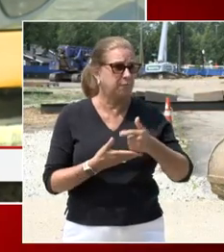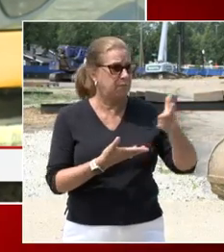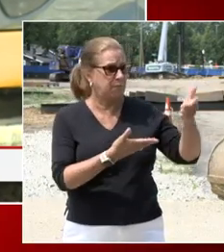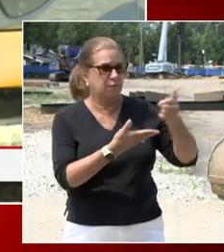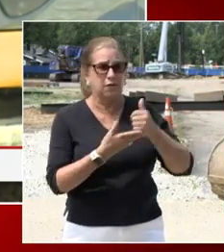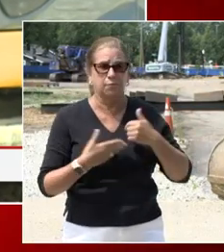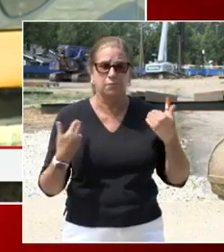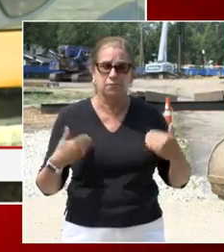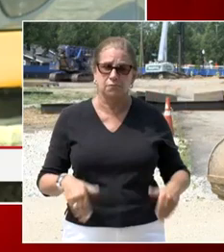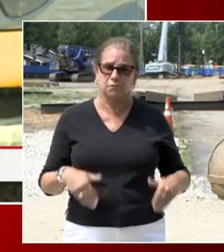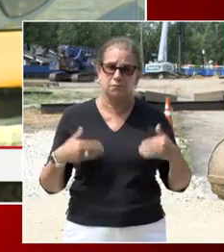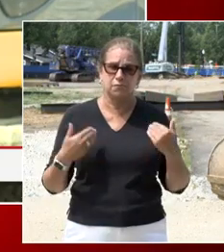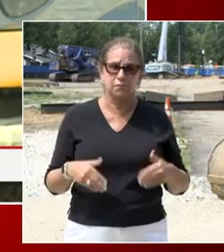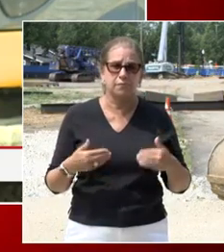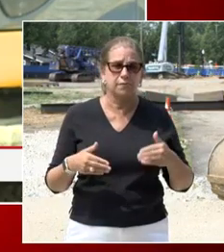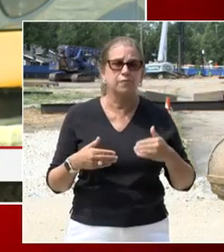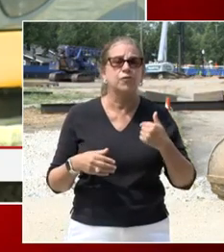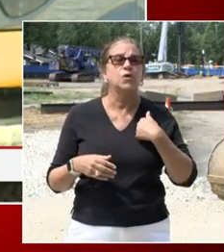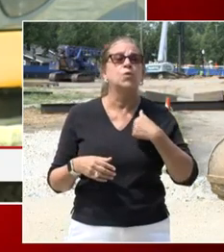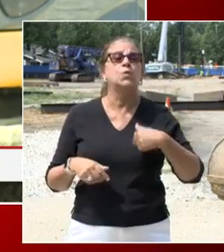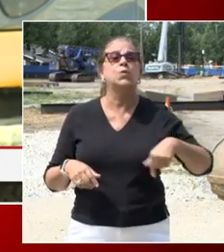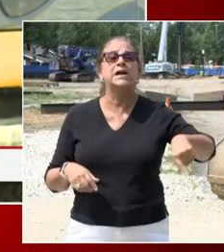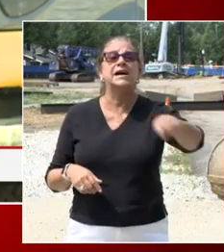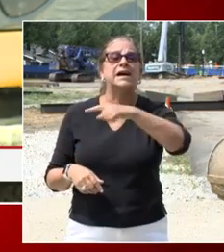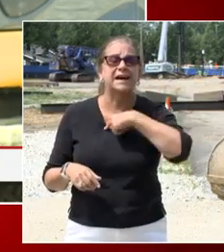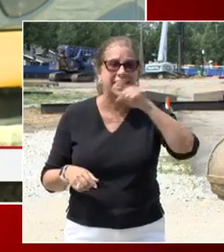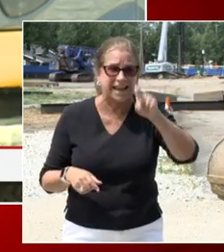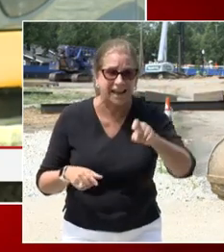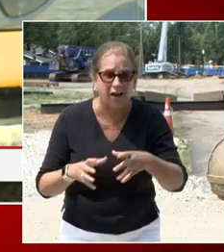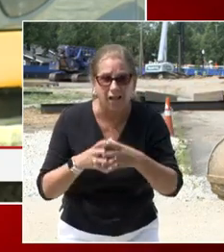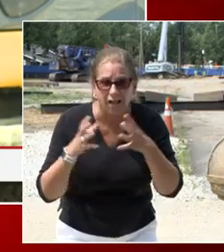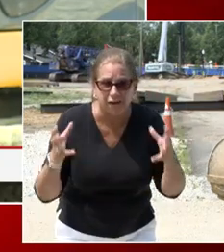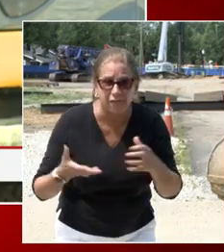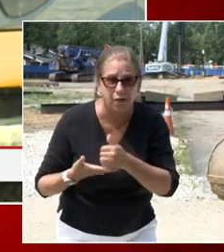help. And I'm not going to be before you long, but Whitman-Walker,